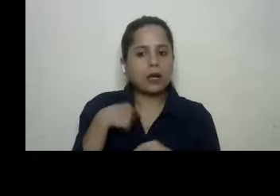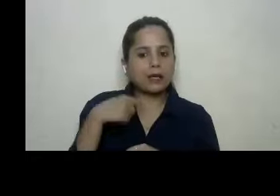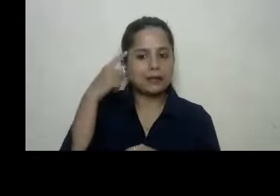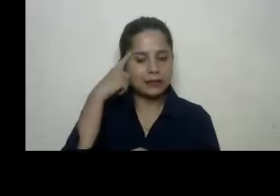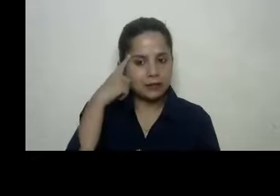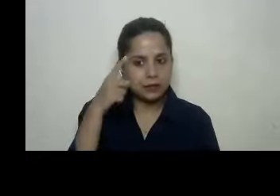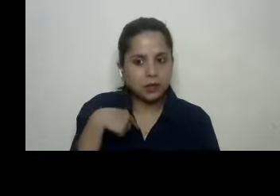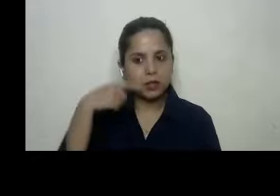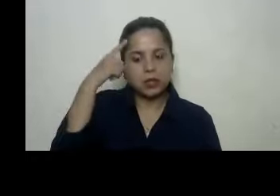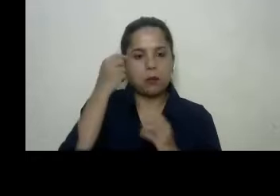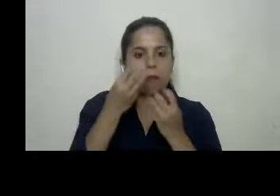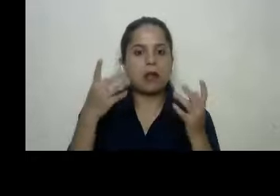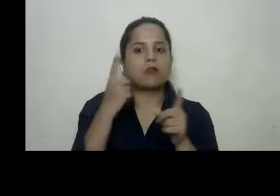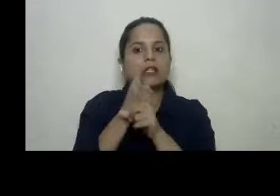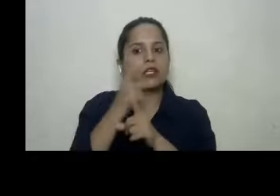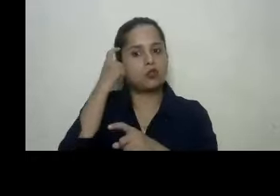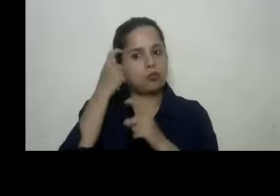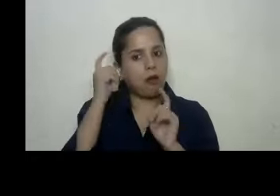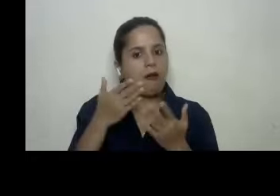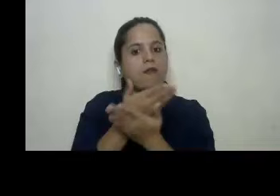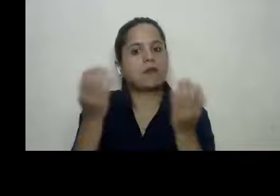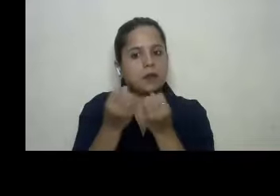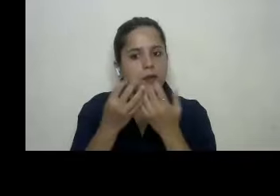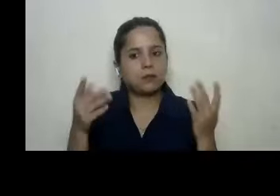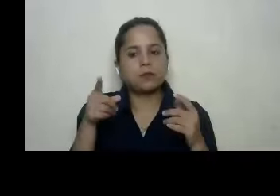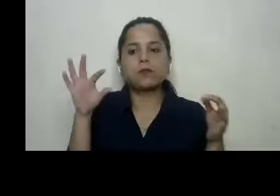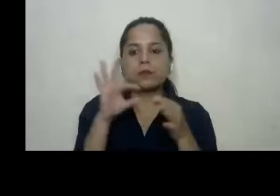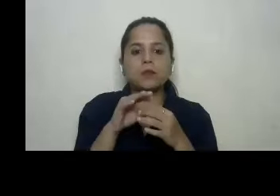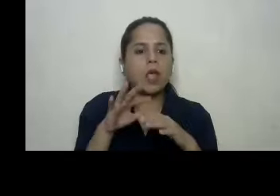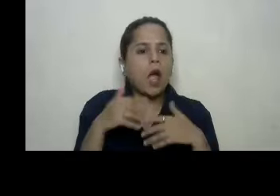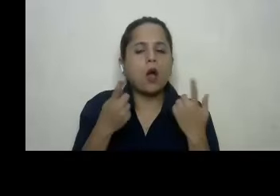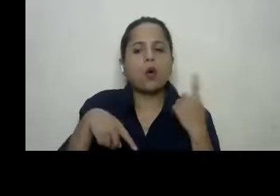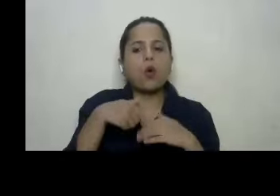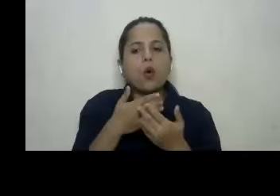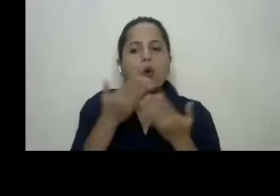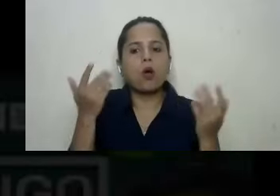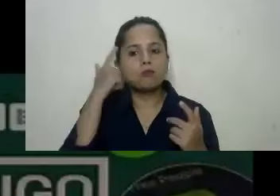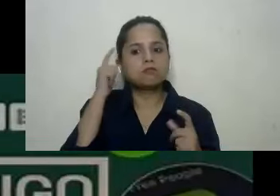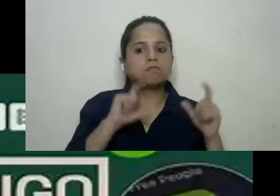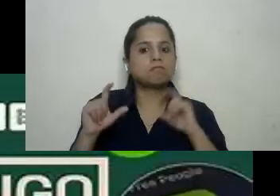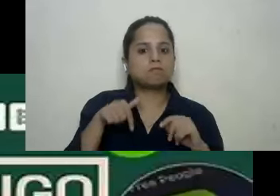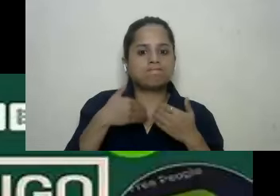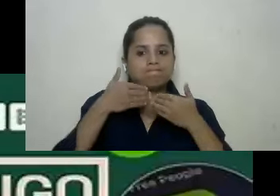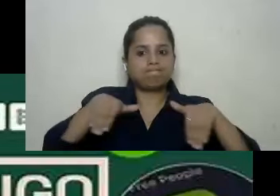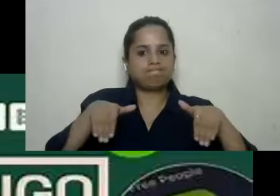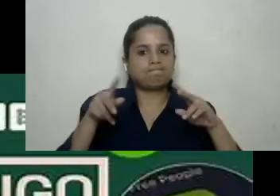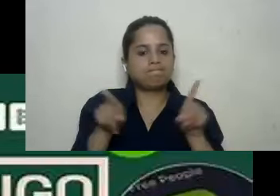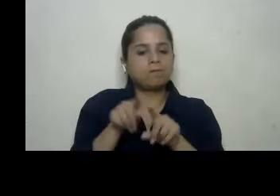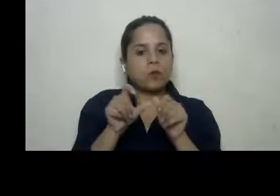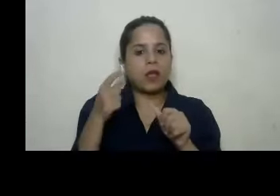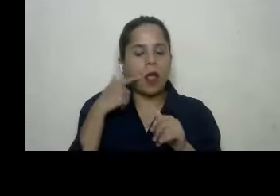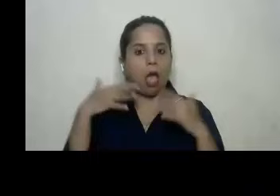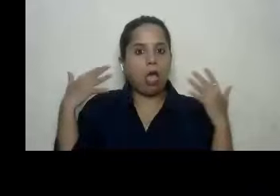mind of a lot of our teachers here Yeah. today. This is regarding how can everyone be mindful of the boundaries of using AI tools such